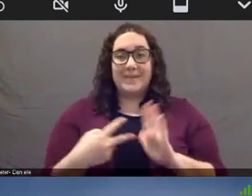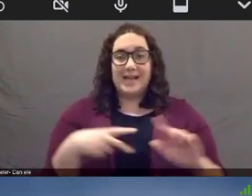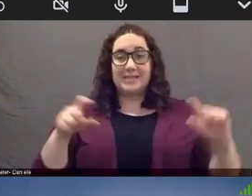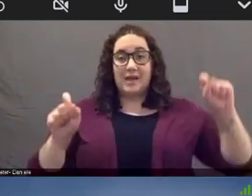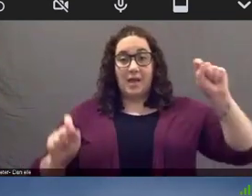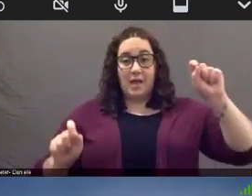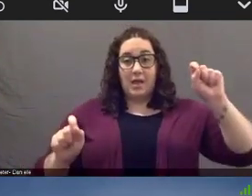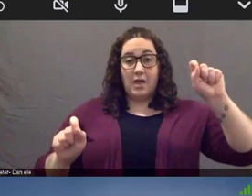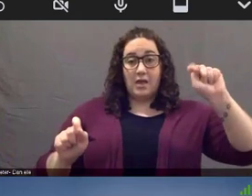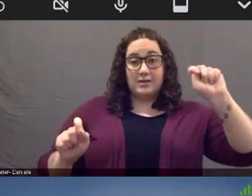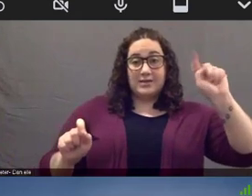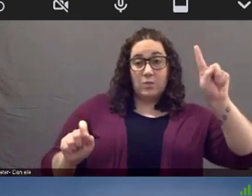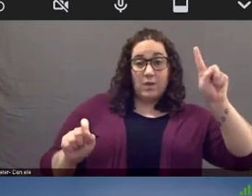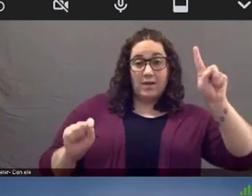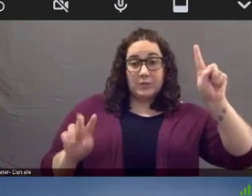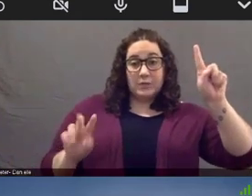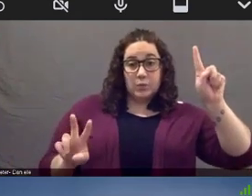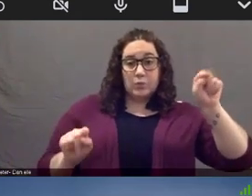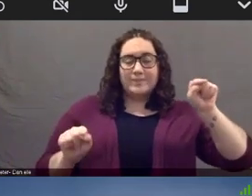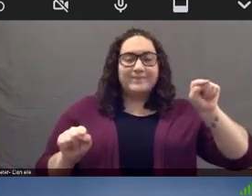condition at the center line